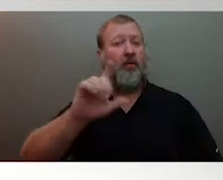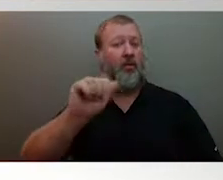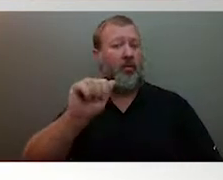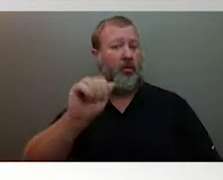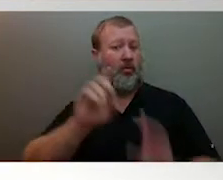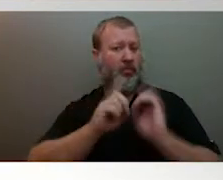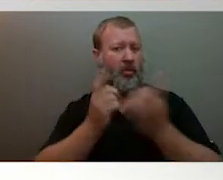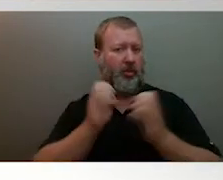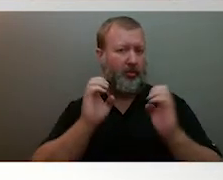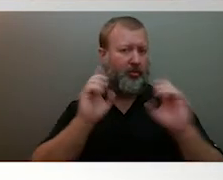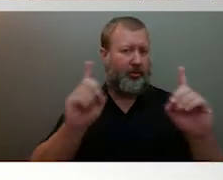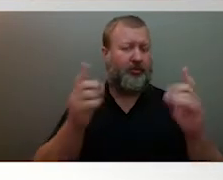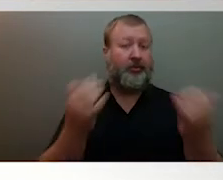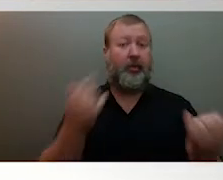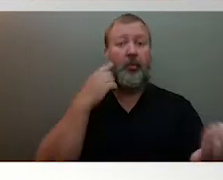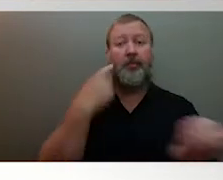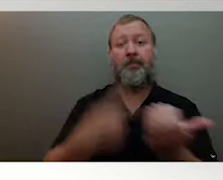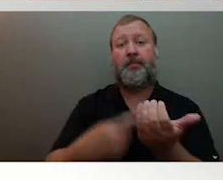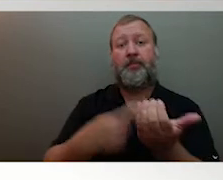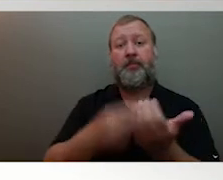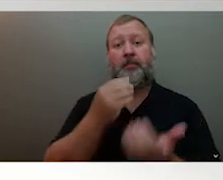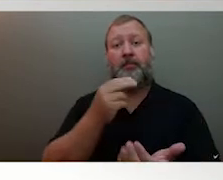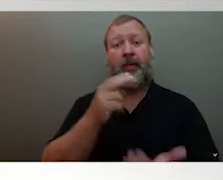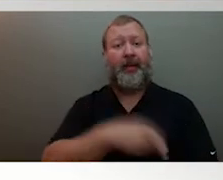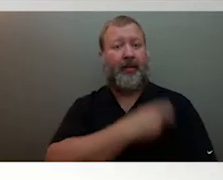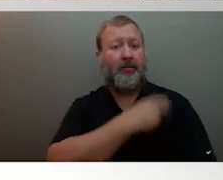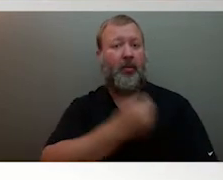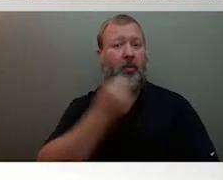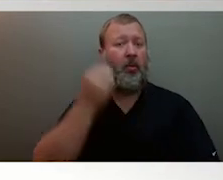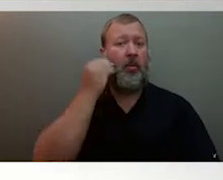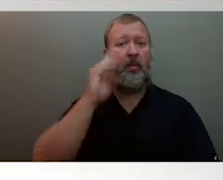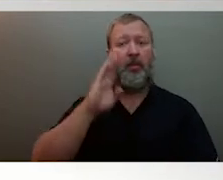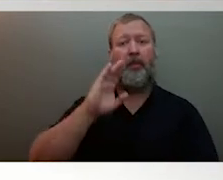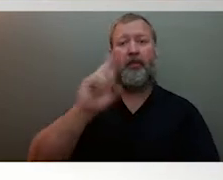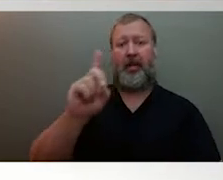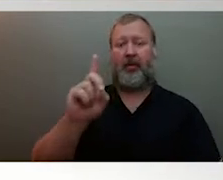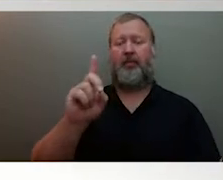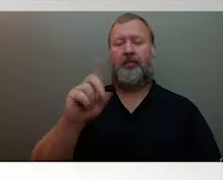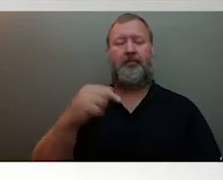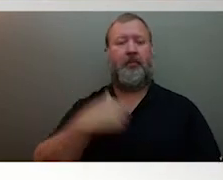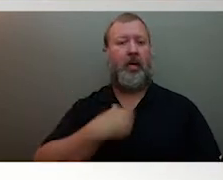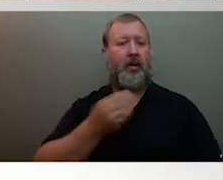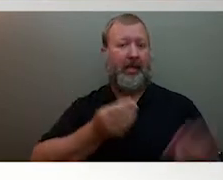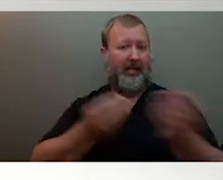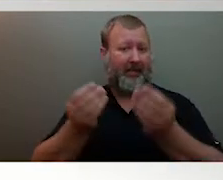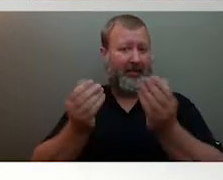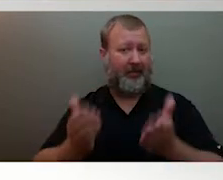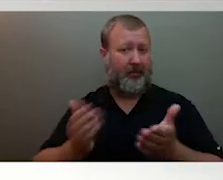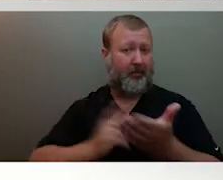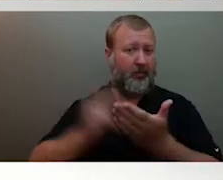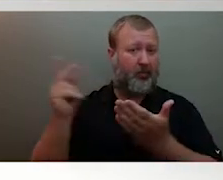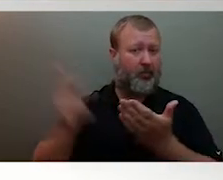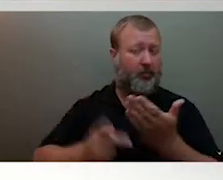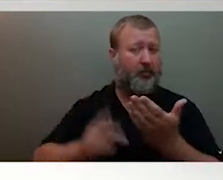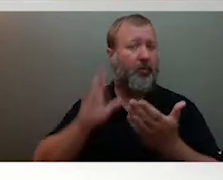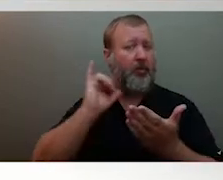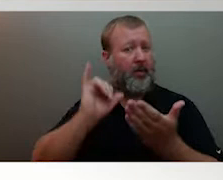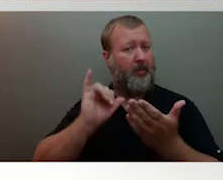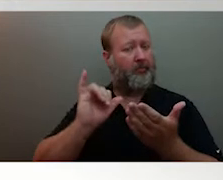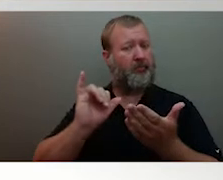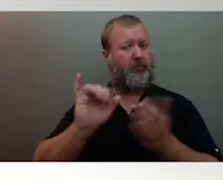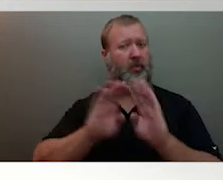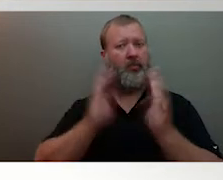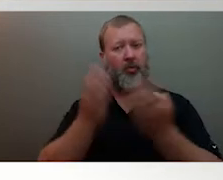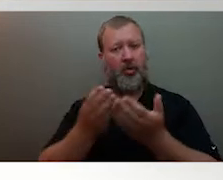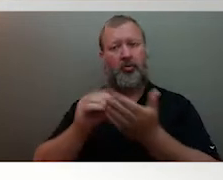And today, I'm going to discuss Hospital Homebound. I am the liaison for the Hospital Homebound program in the Bureau of